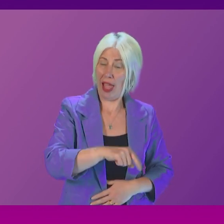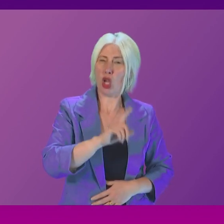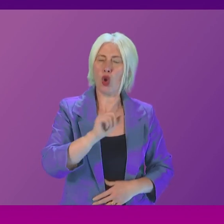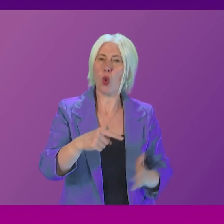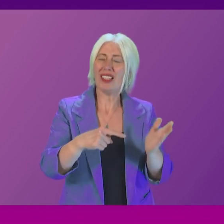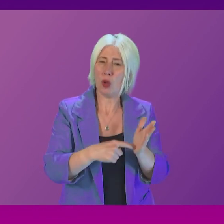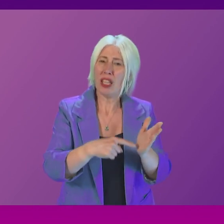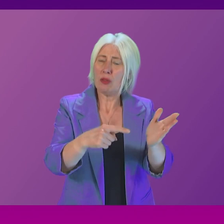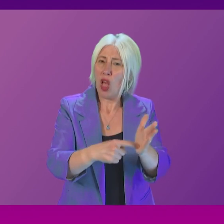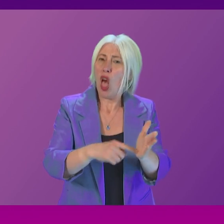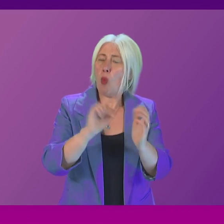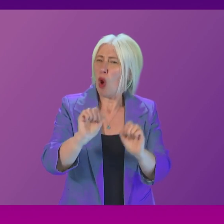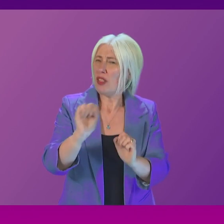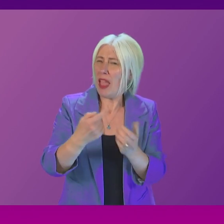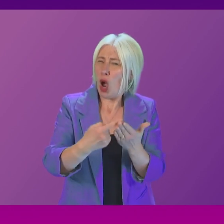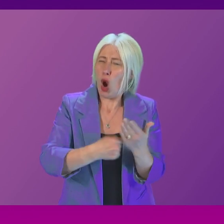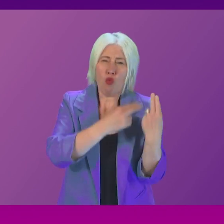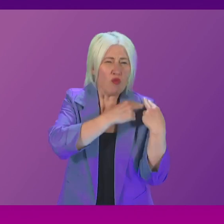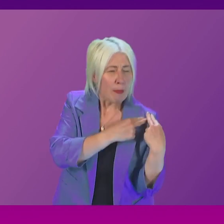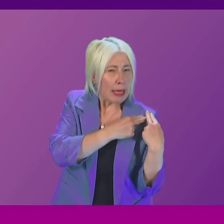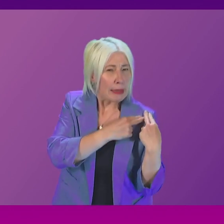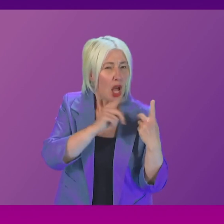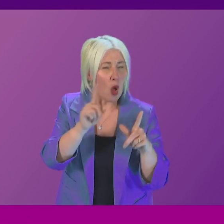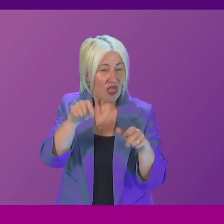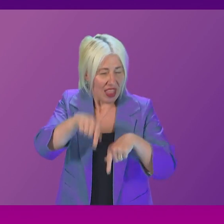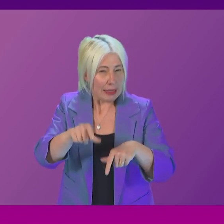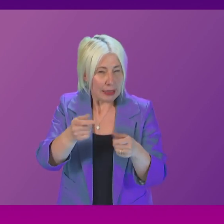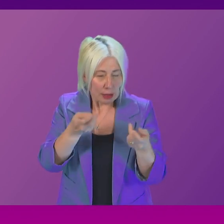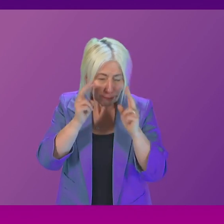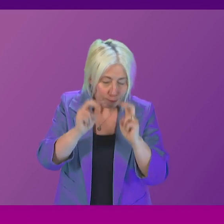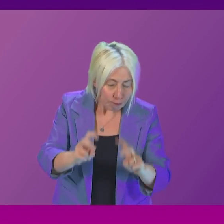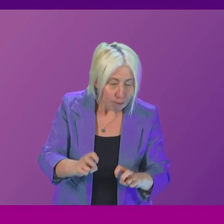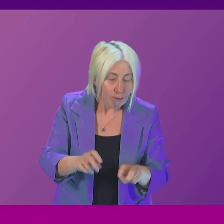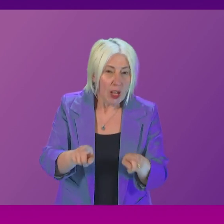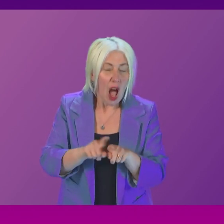is and when they will report? Because I think it would be very helpful for the committee.